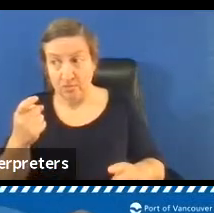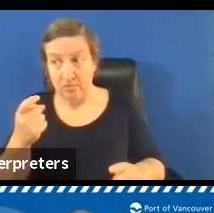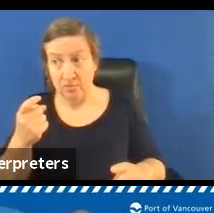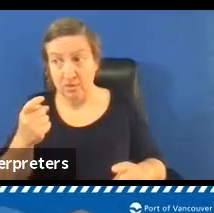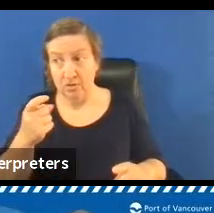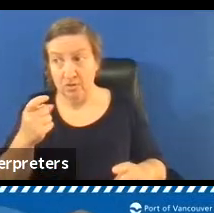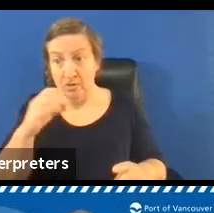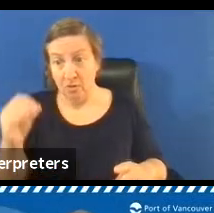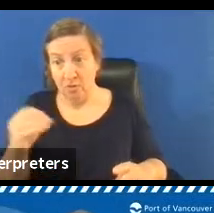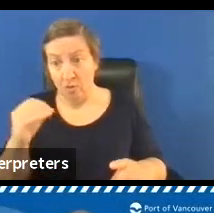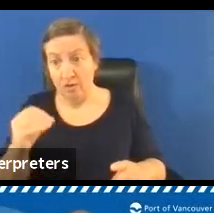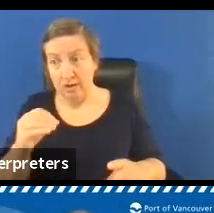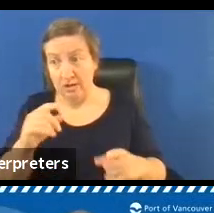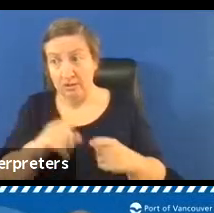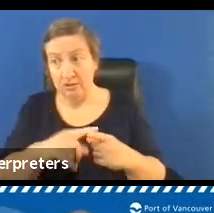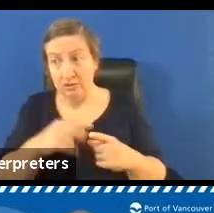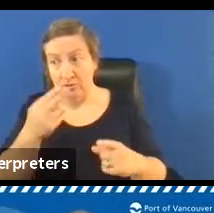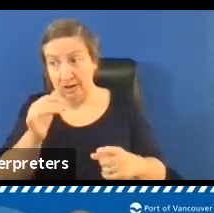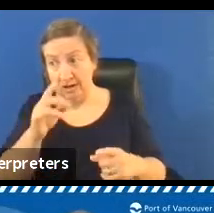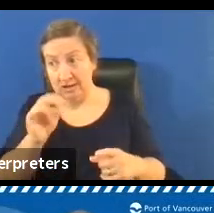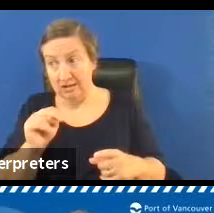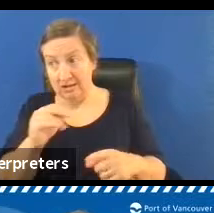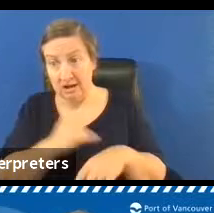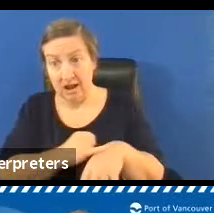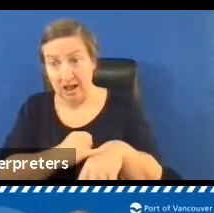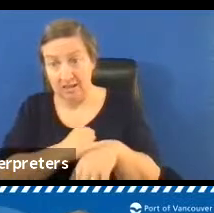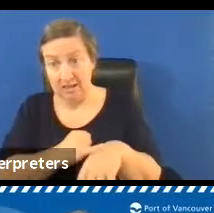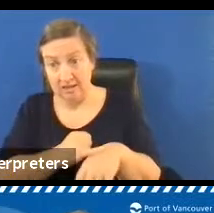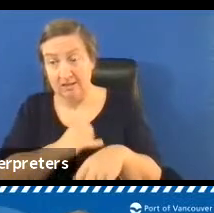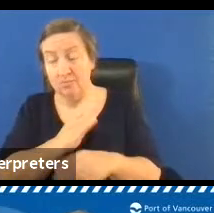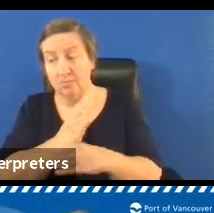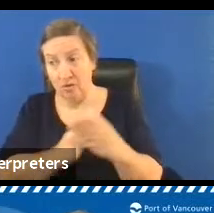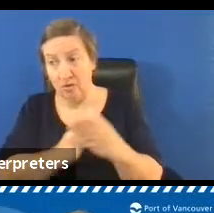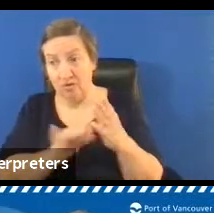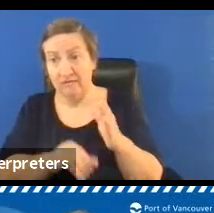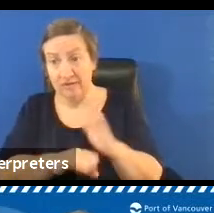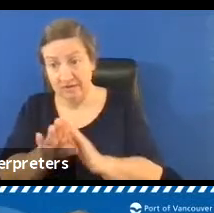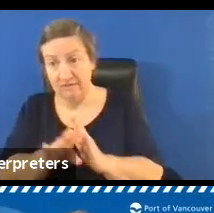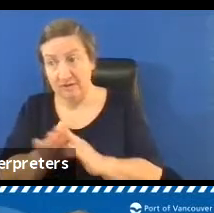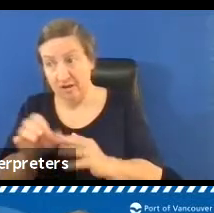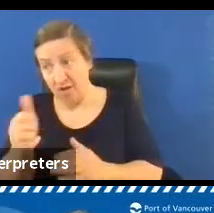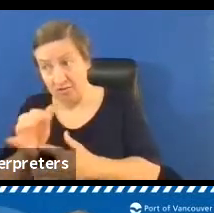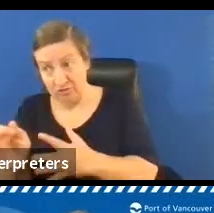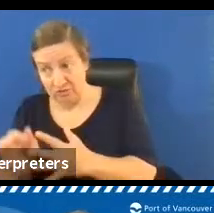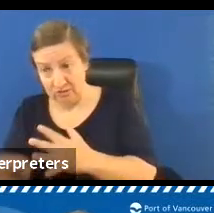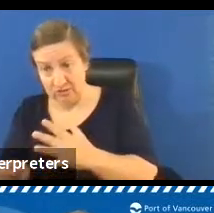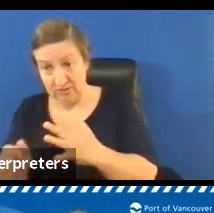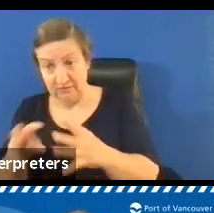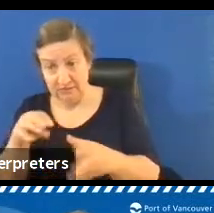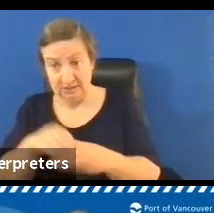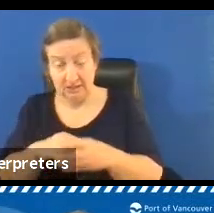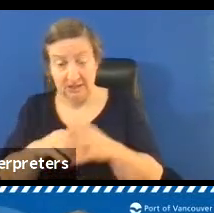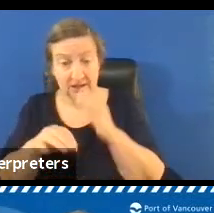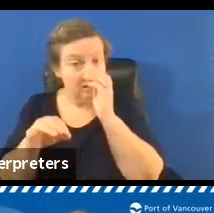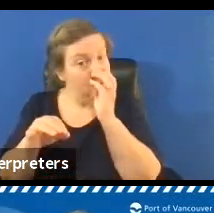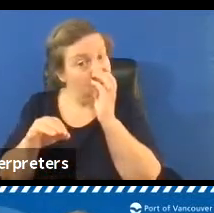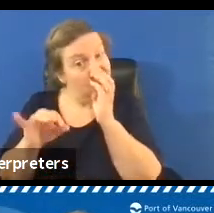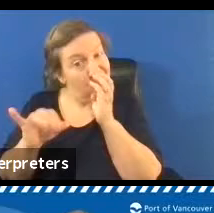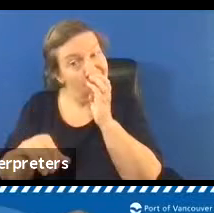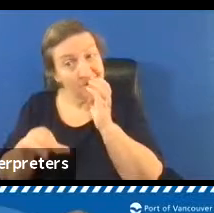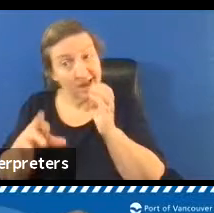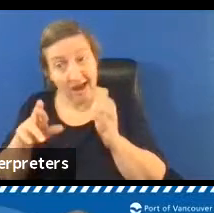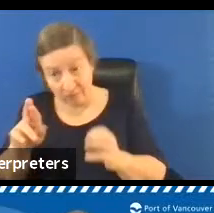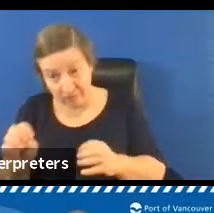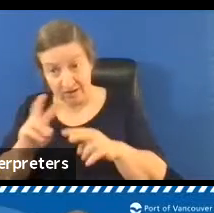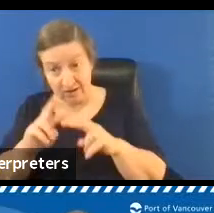basically from the Oregon side to the Hayden Island side as part of the development of alternatives within that relook.